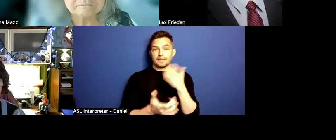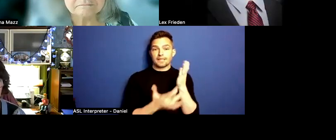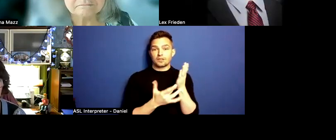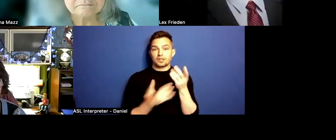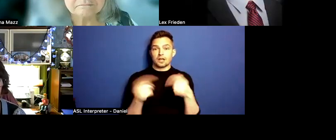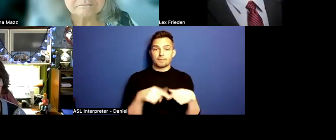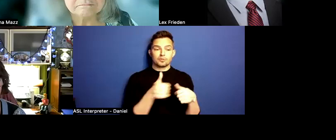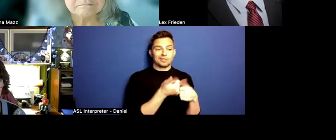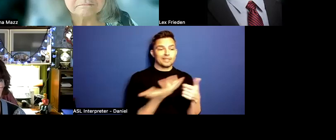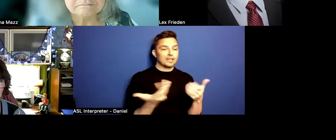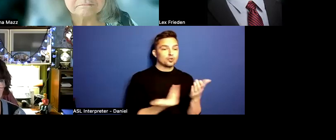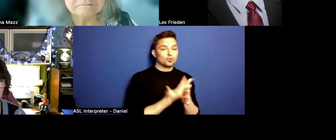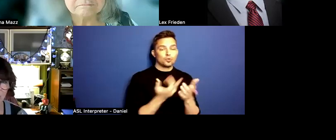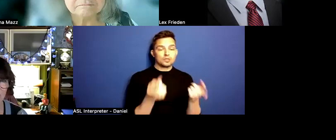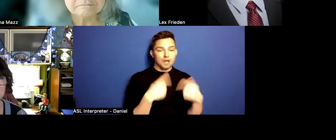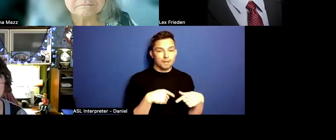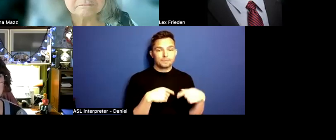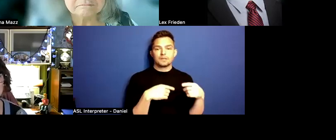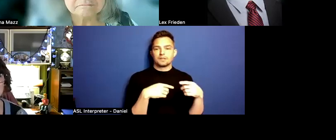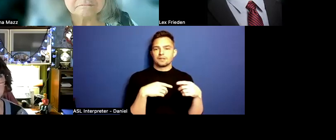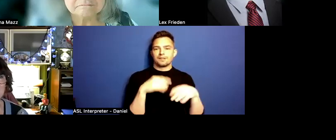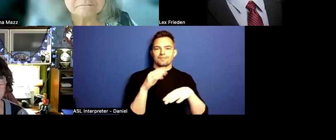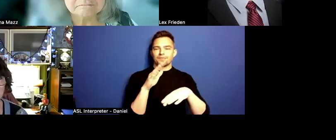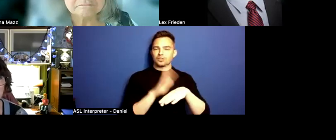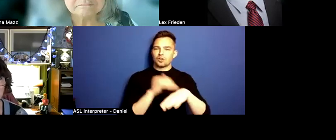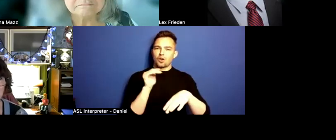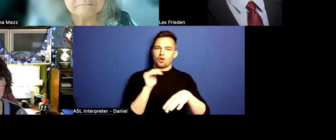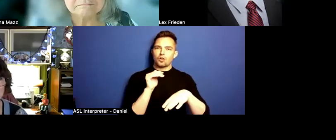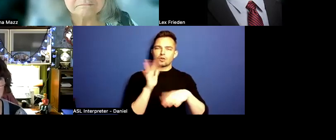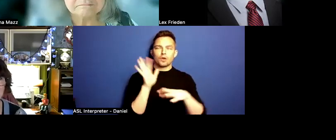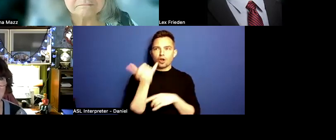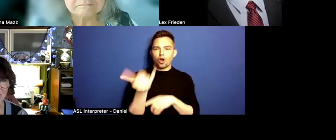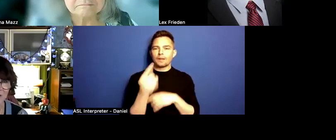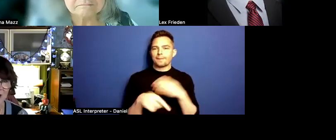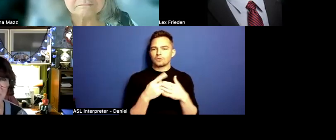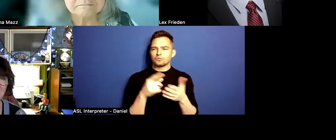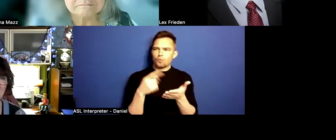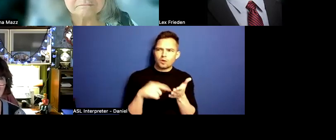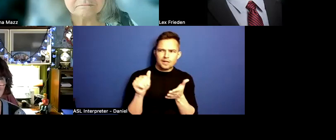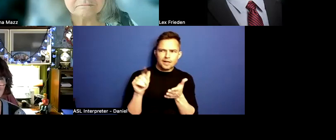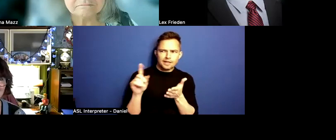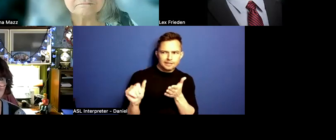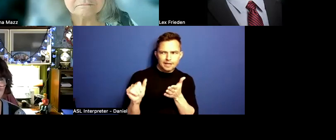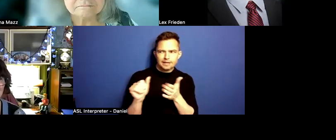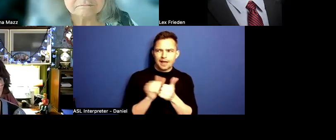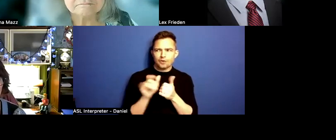into play, the question comes and the call comes about, what is the ADA? How does the ADA apply to